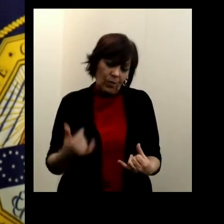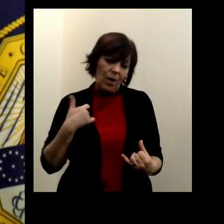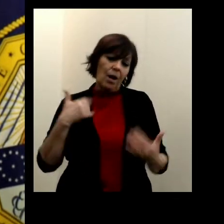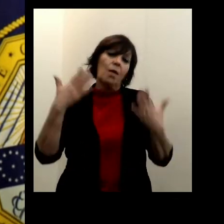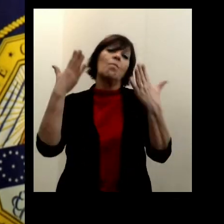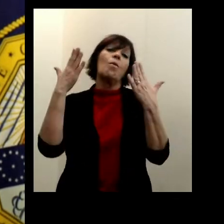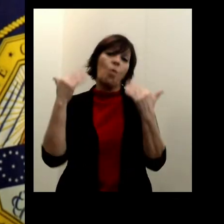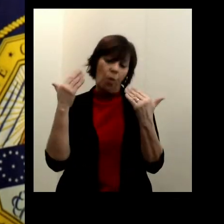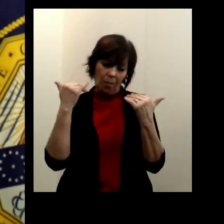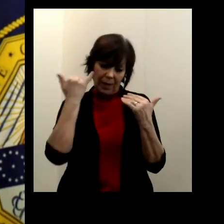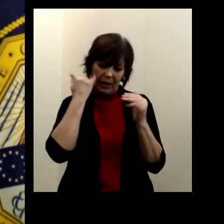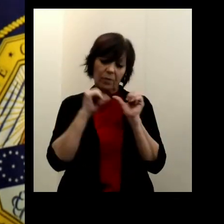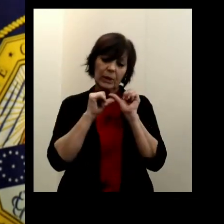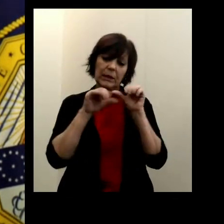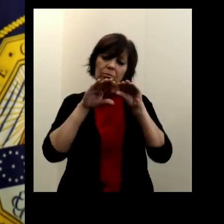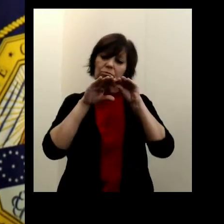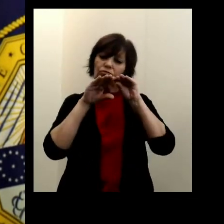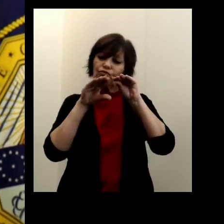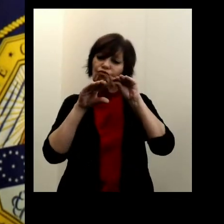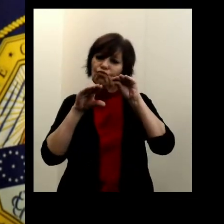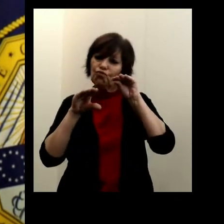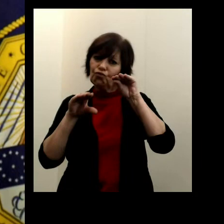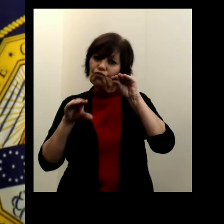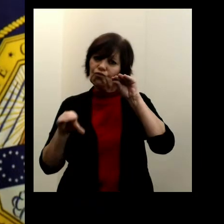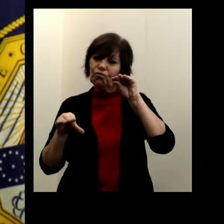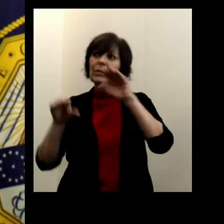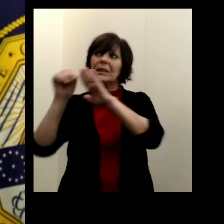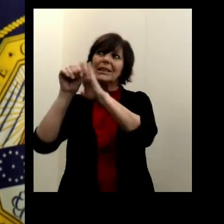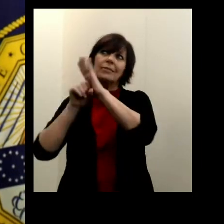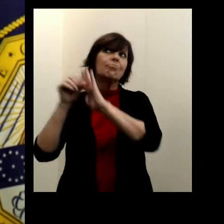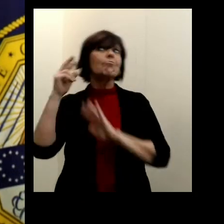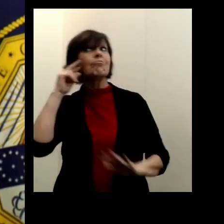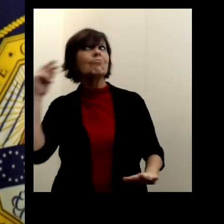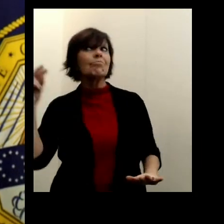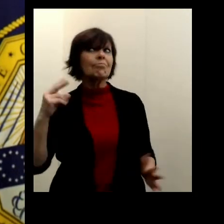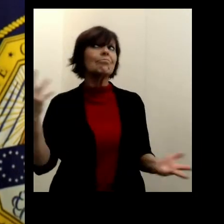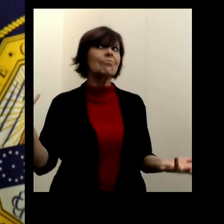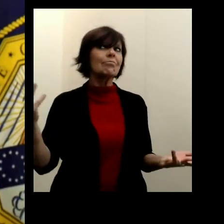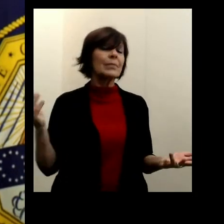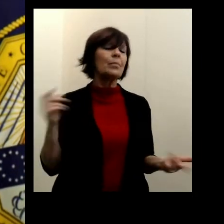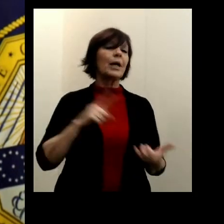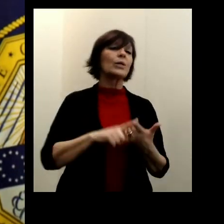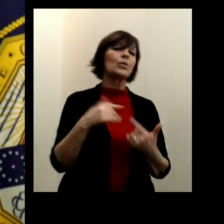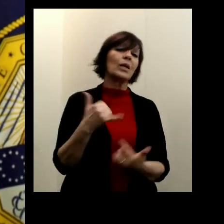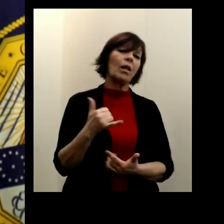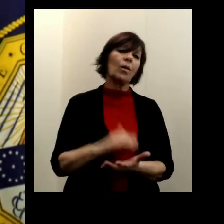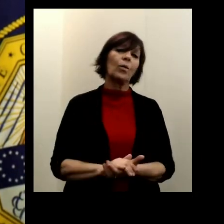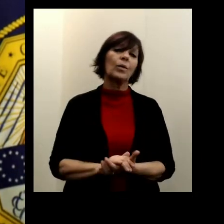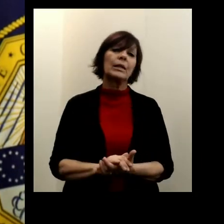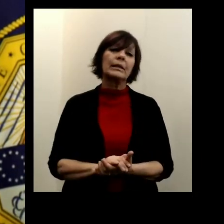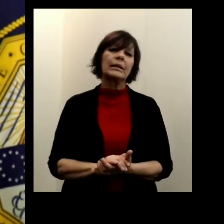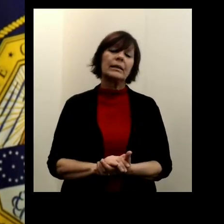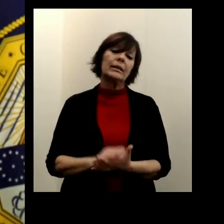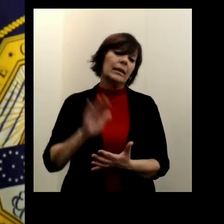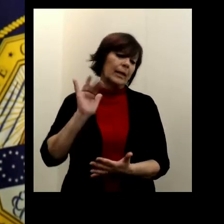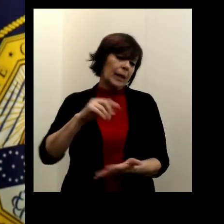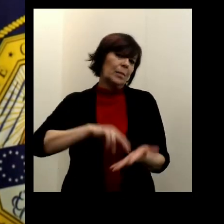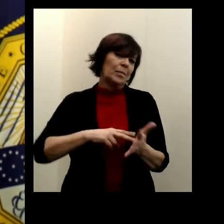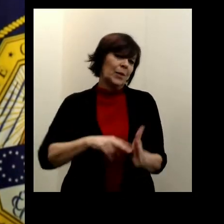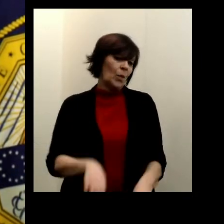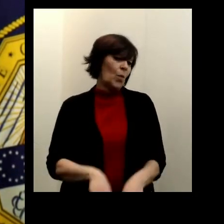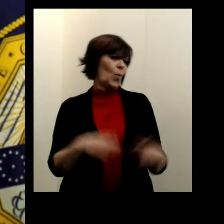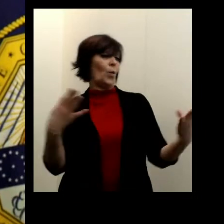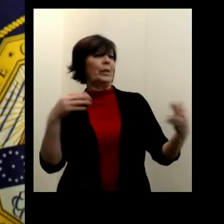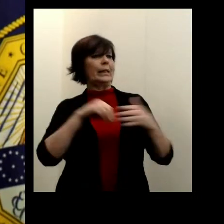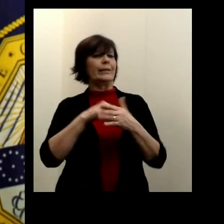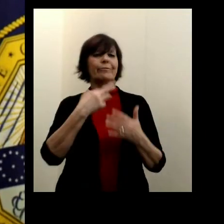hoping that if we continue to go down, the state will take that into account so that we could go back to the yellow, which of course would allow for the opening of indoor